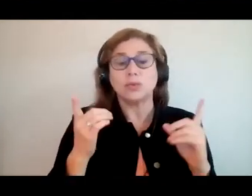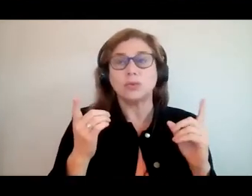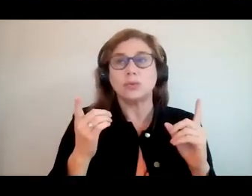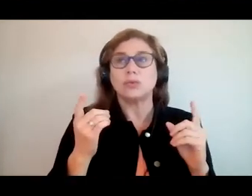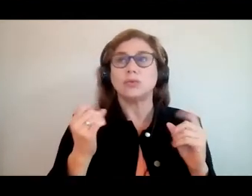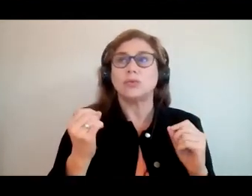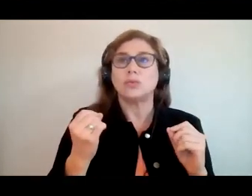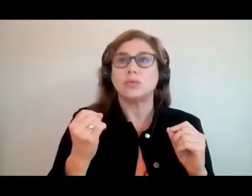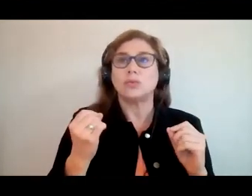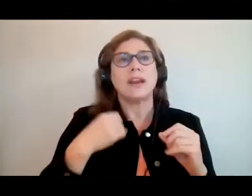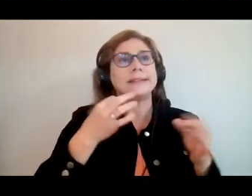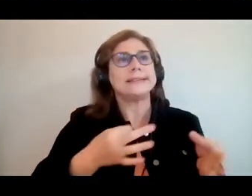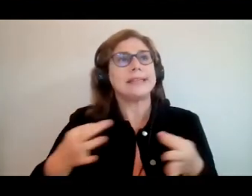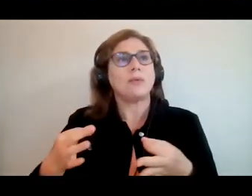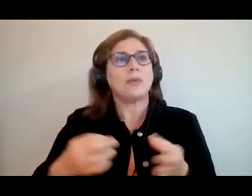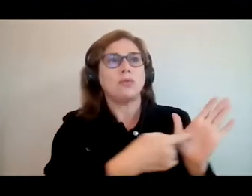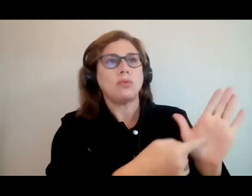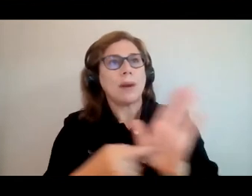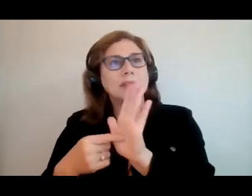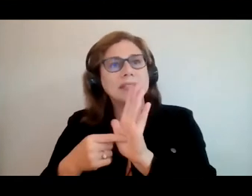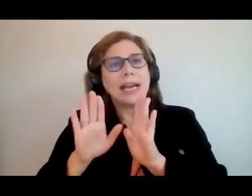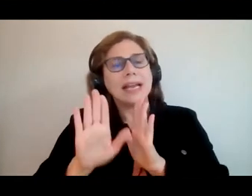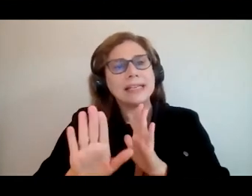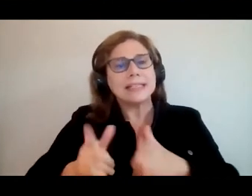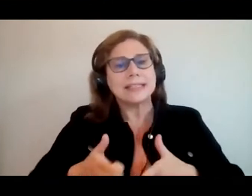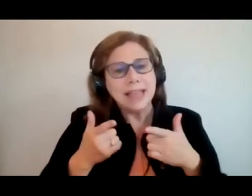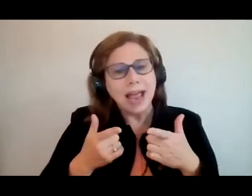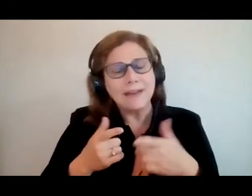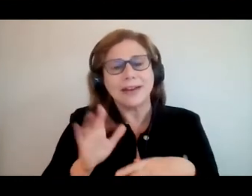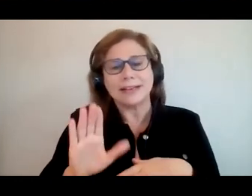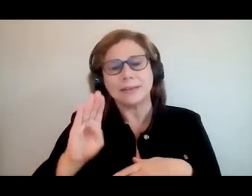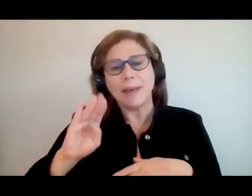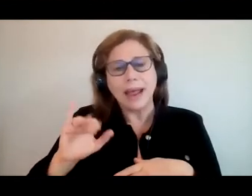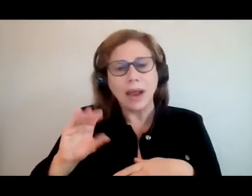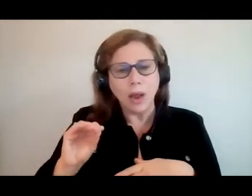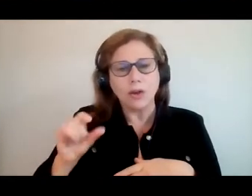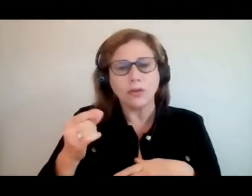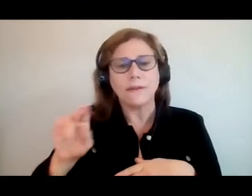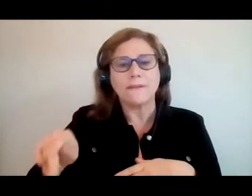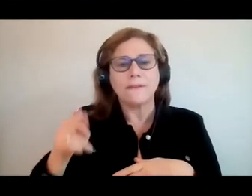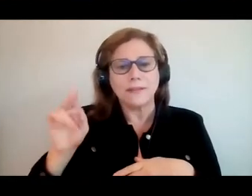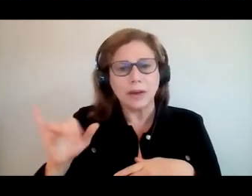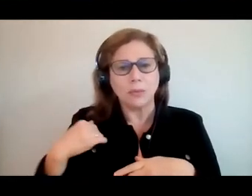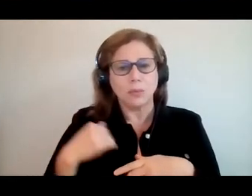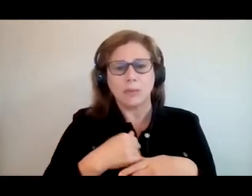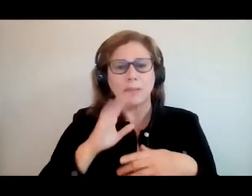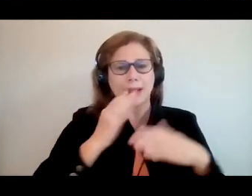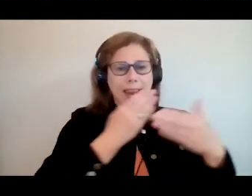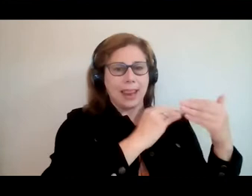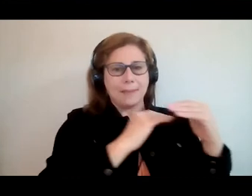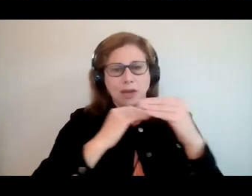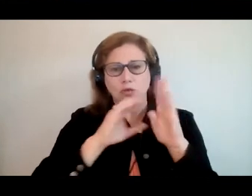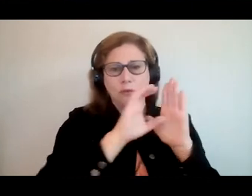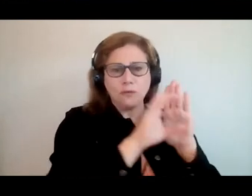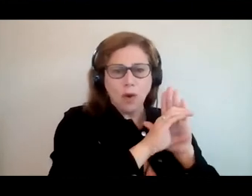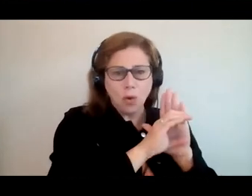represent parts of Billy's life in his biography, we would, you know, in a traditional way, we would be sort of limited to photos, his album